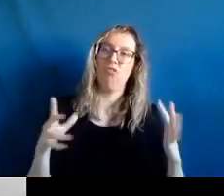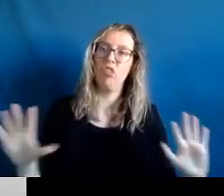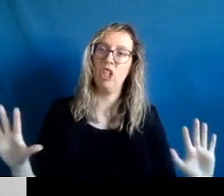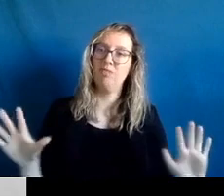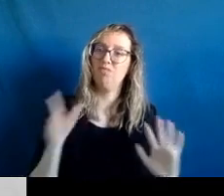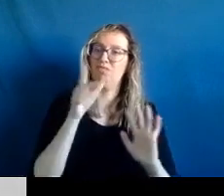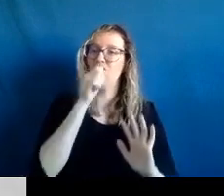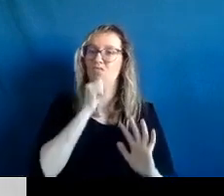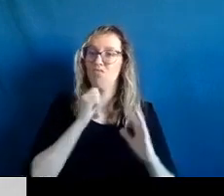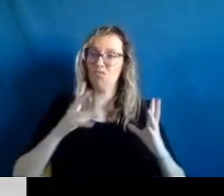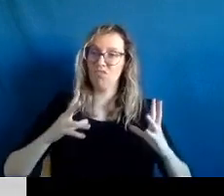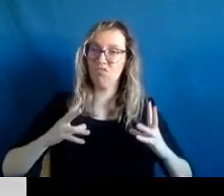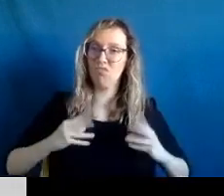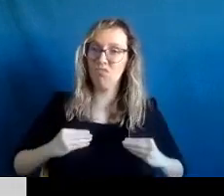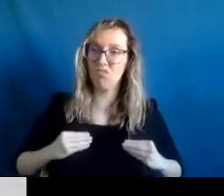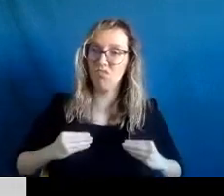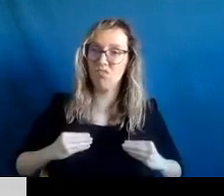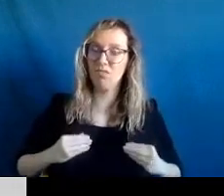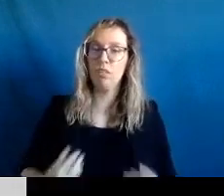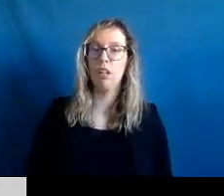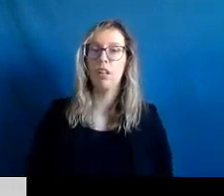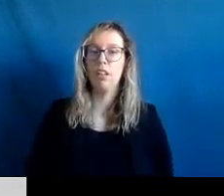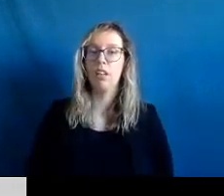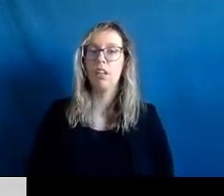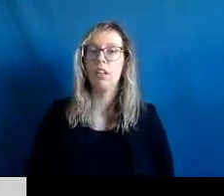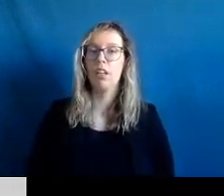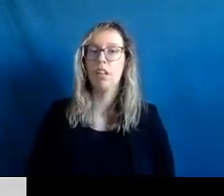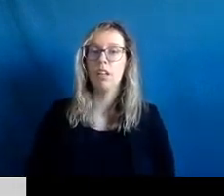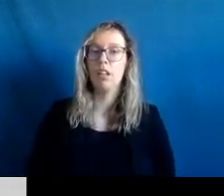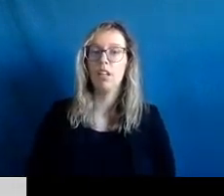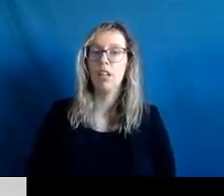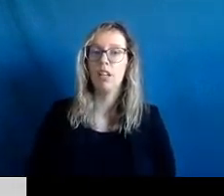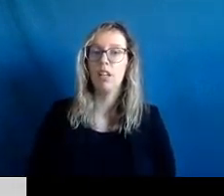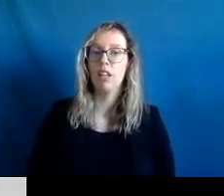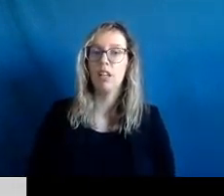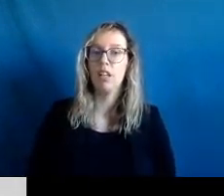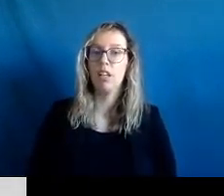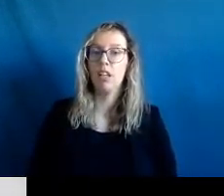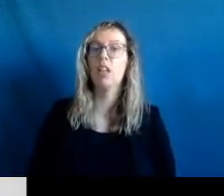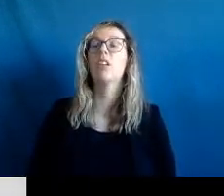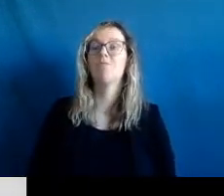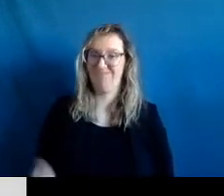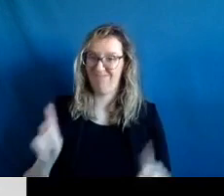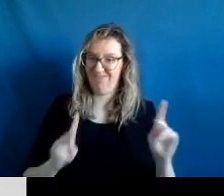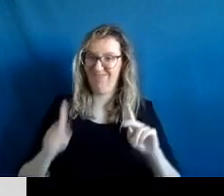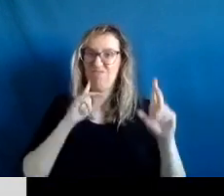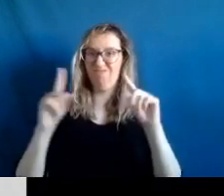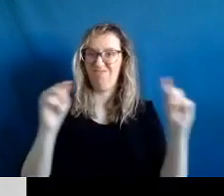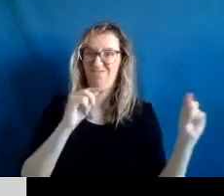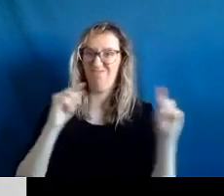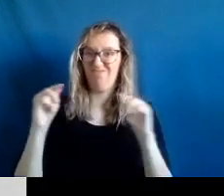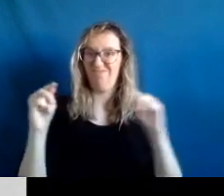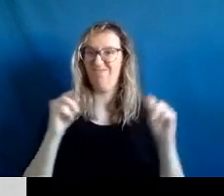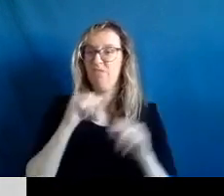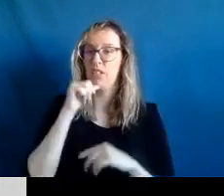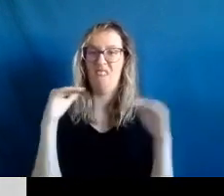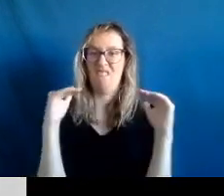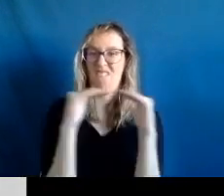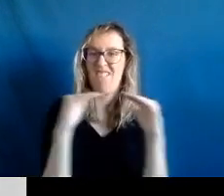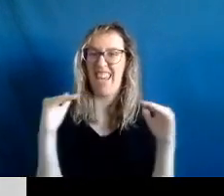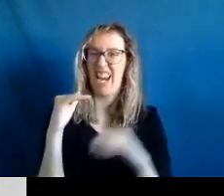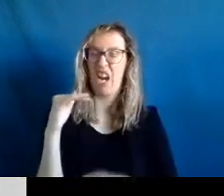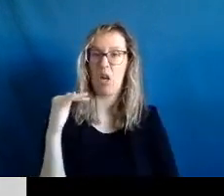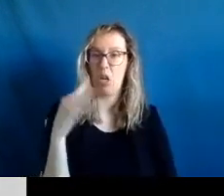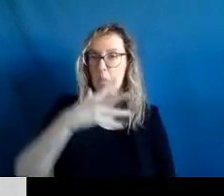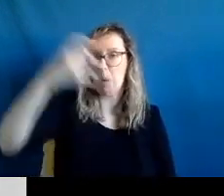didn't open his mouth. Due to an unjust ruling, he was taken away, and his fate, who will think about